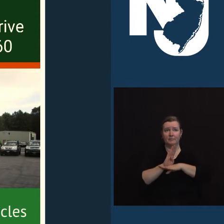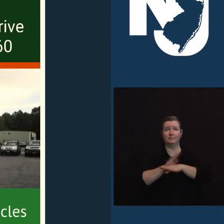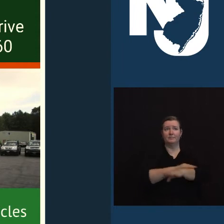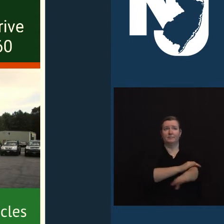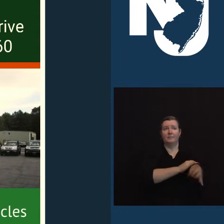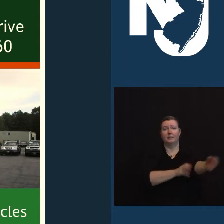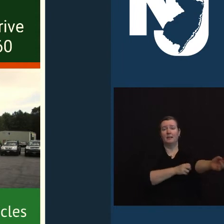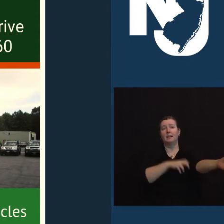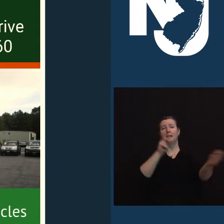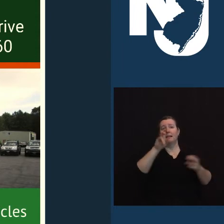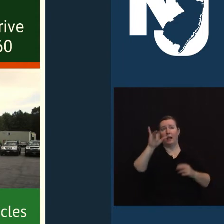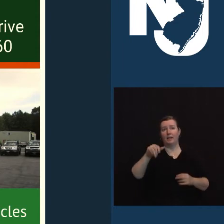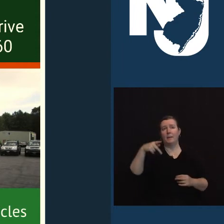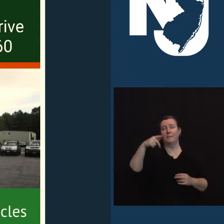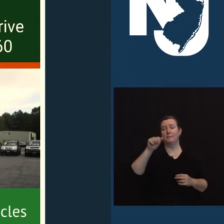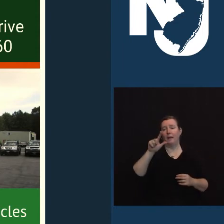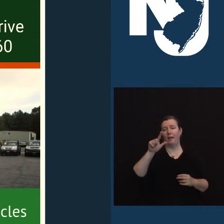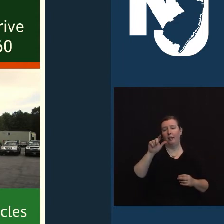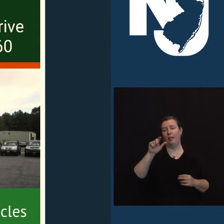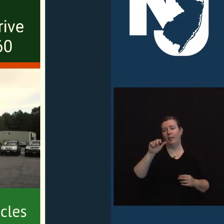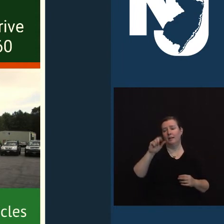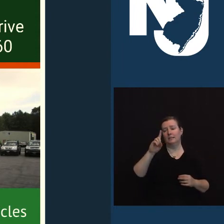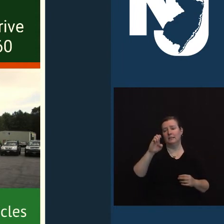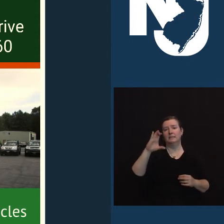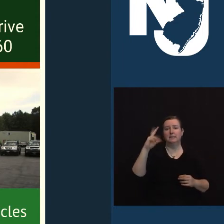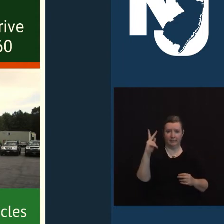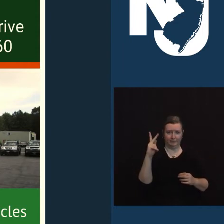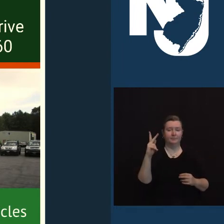Kelly runs the family-owned dealership